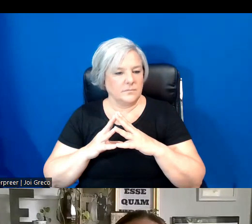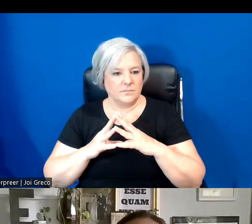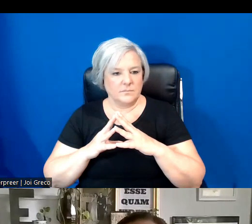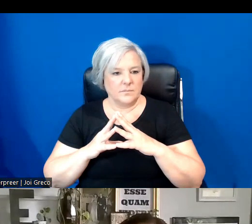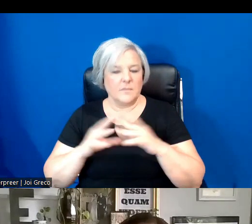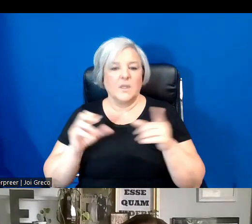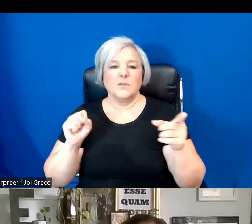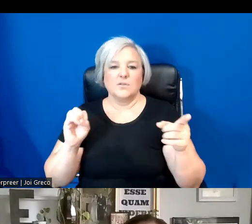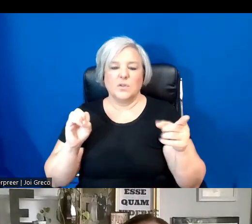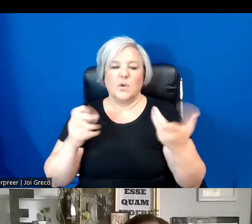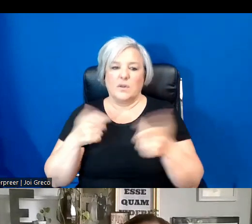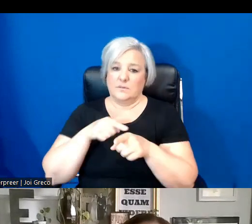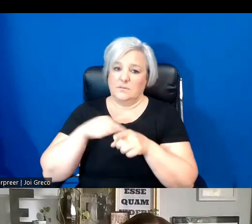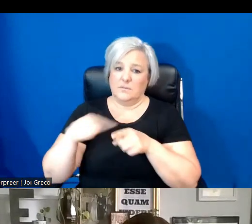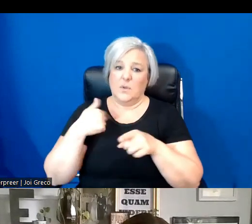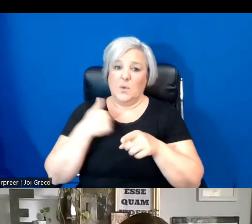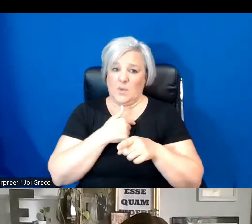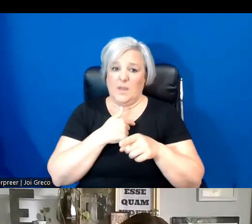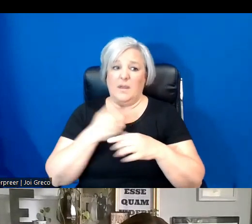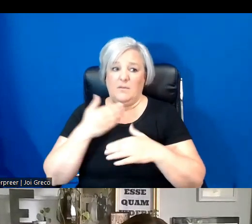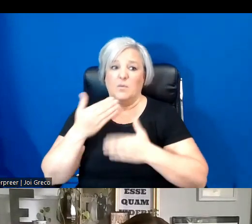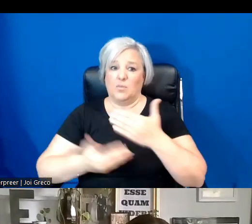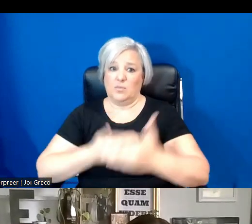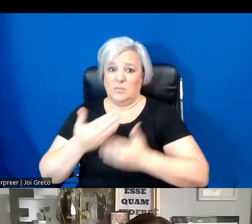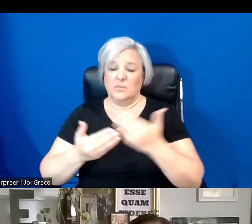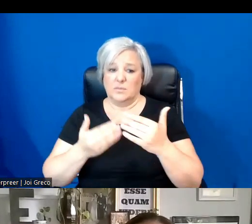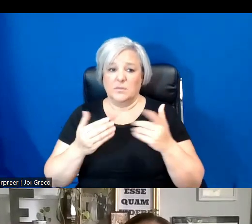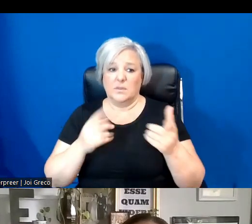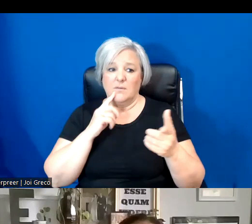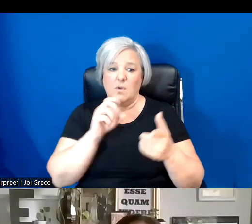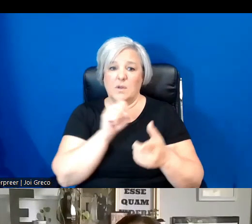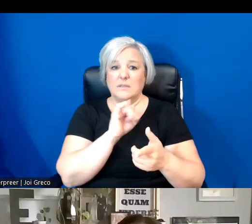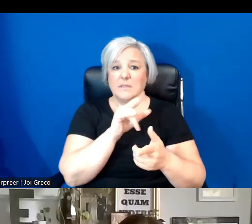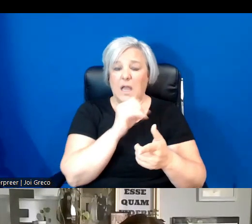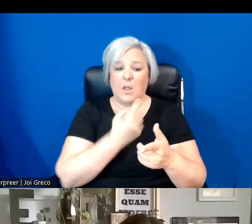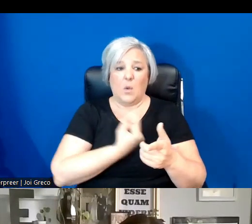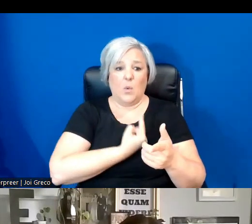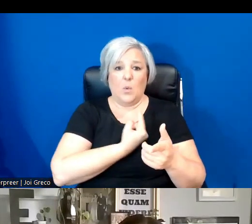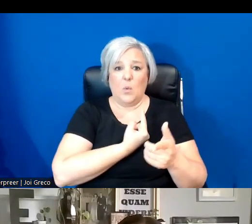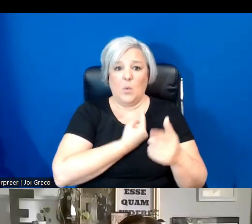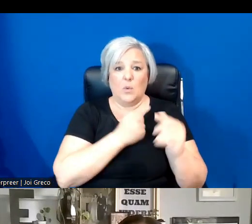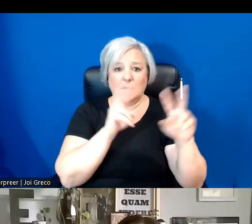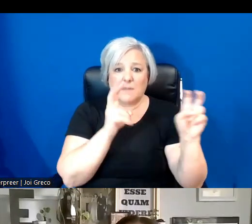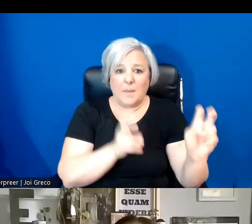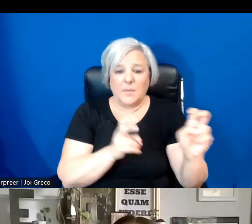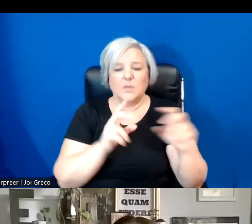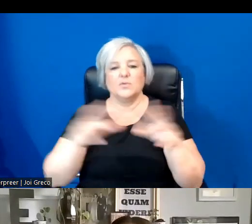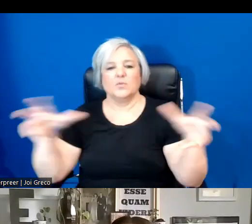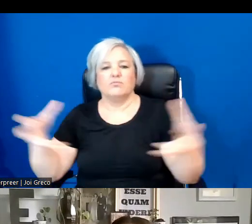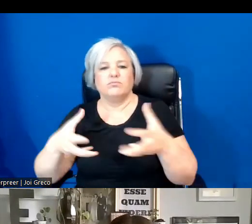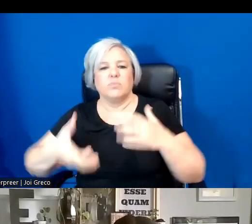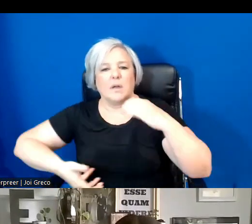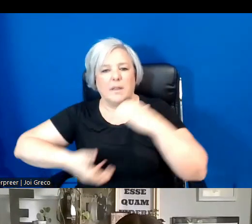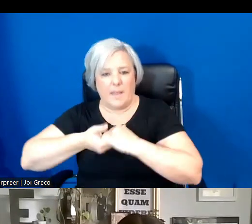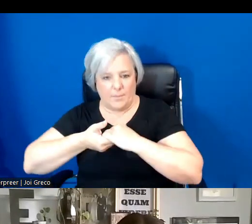So as a field, we have progressively moved from siloed topic-focused areas to a collaborative public